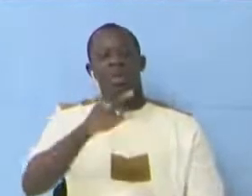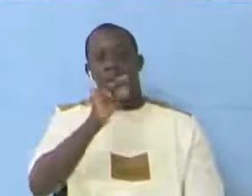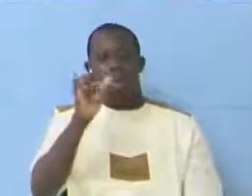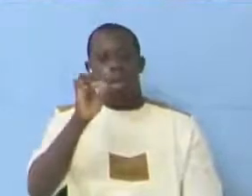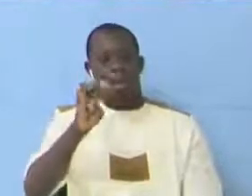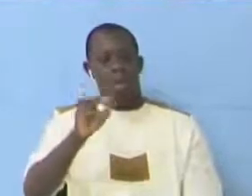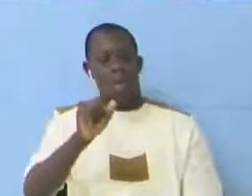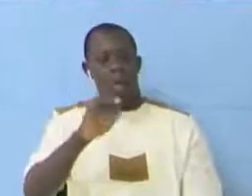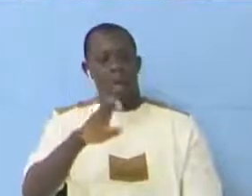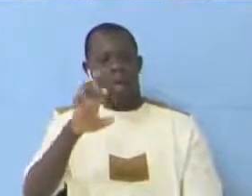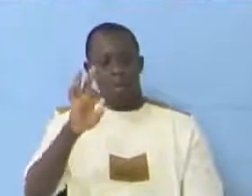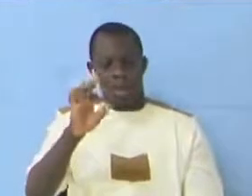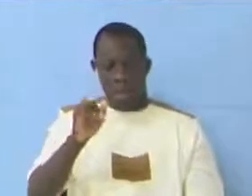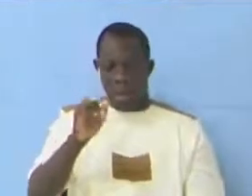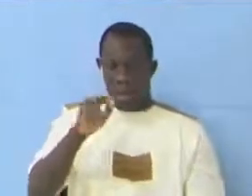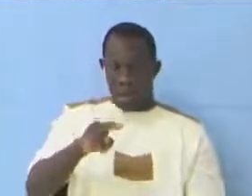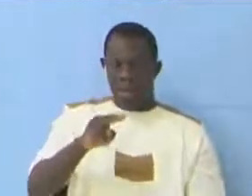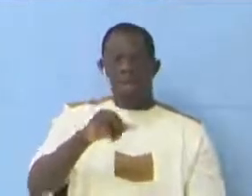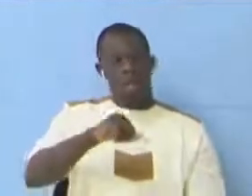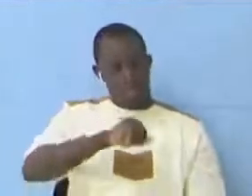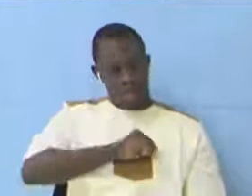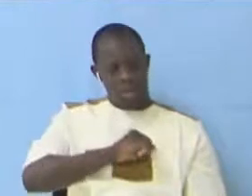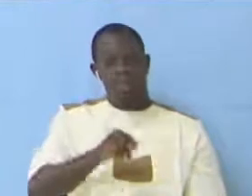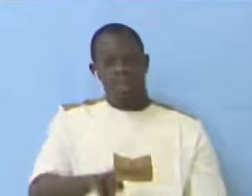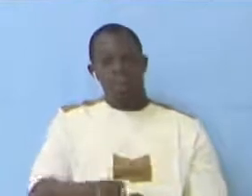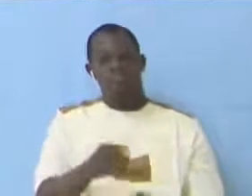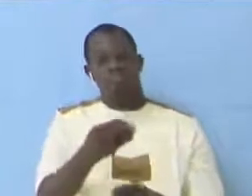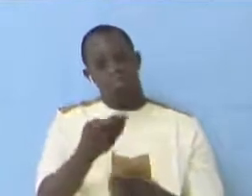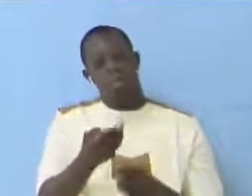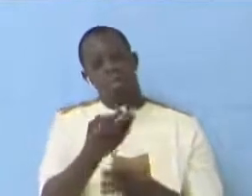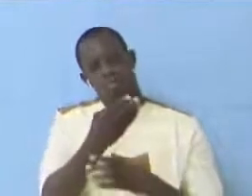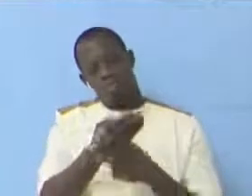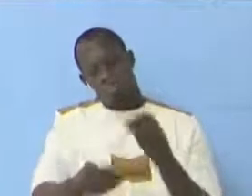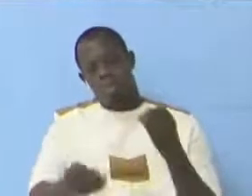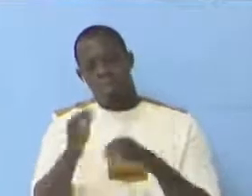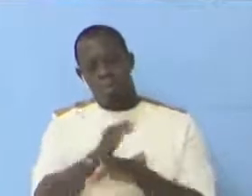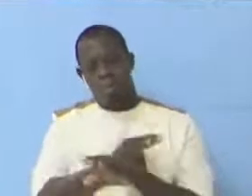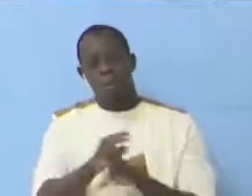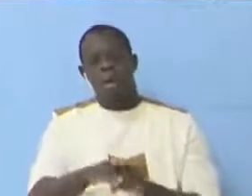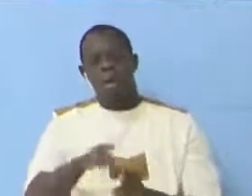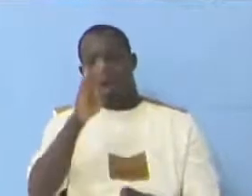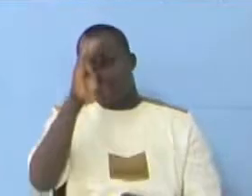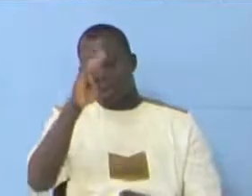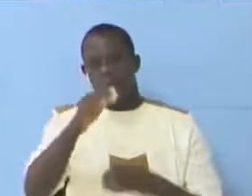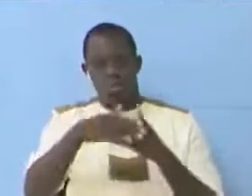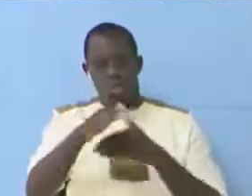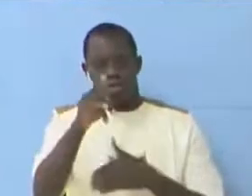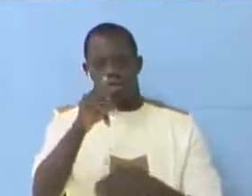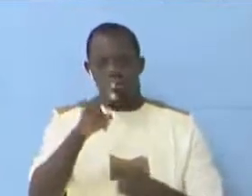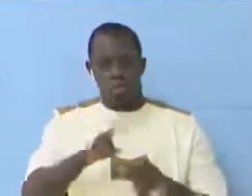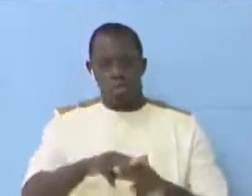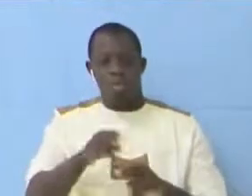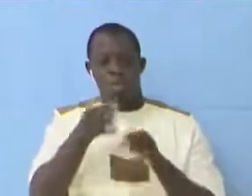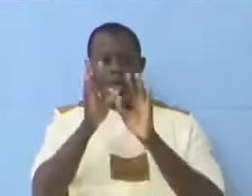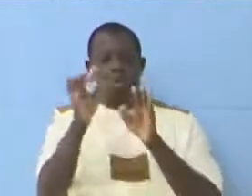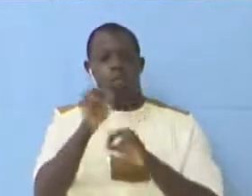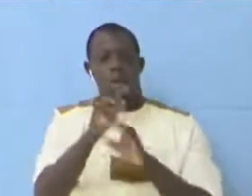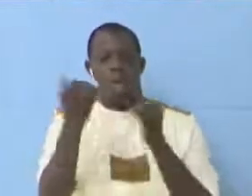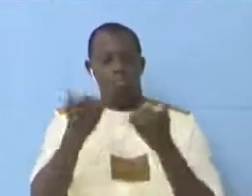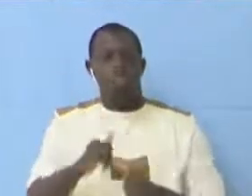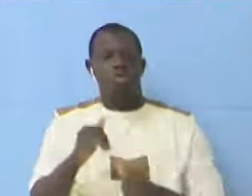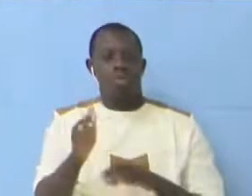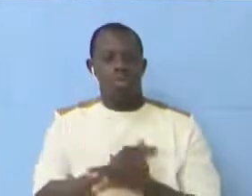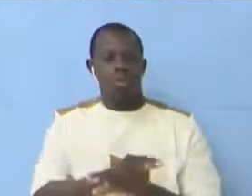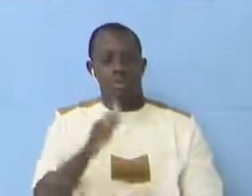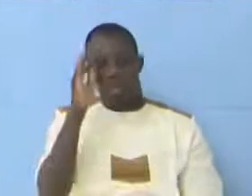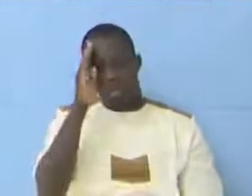Okay, fine. Thank you very much indeed again for coming to testify. Jërëjëf